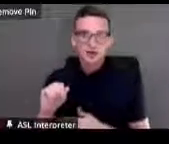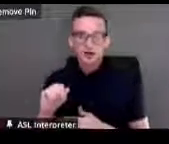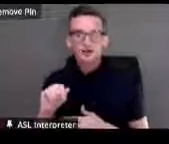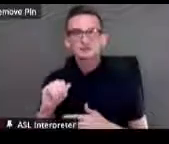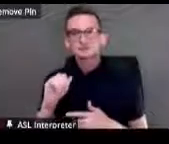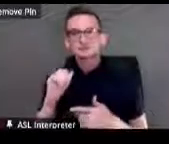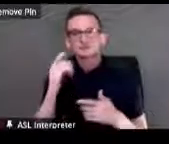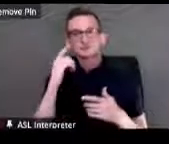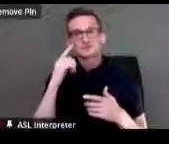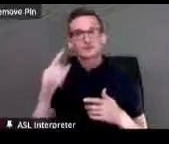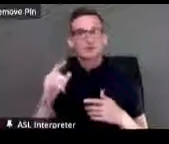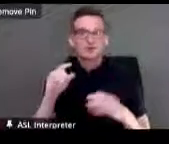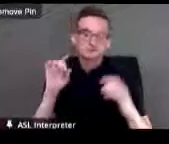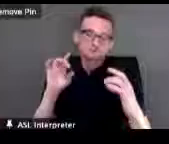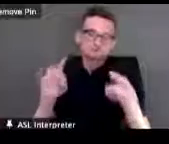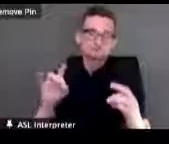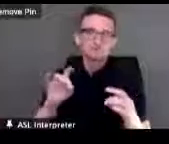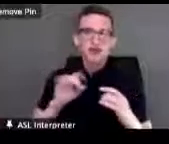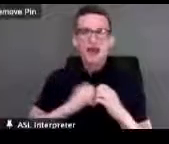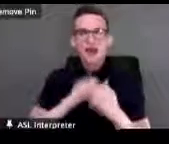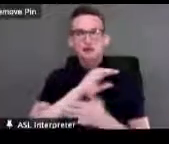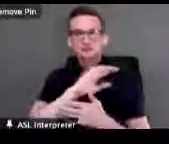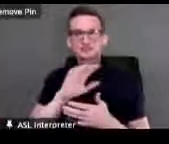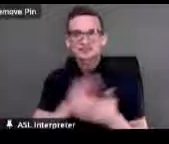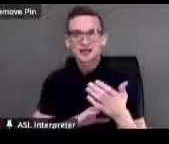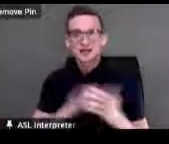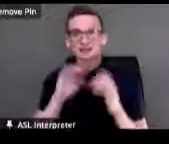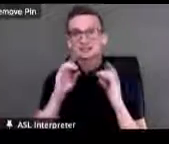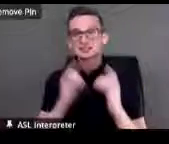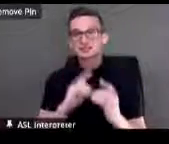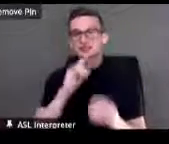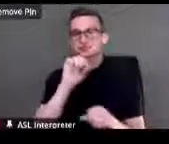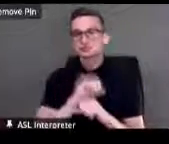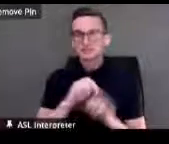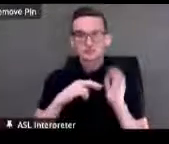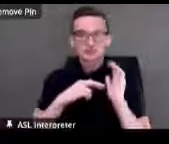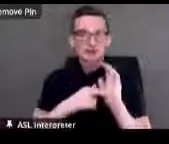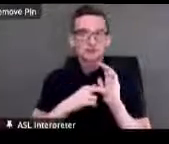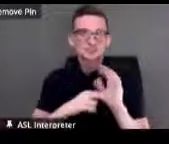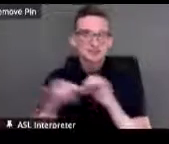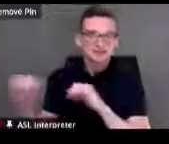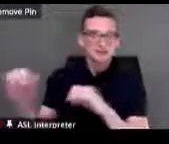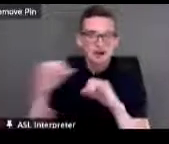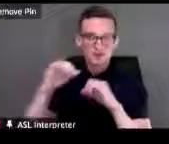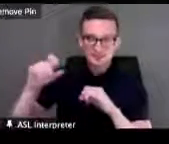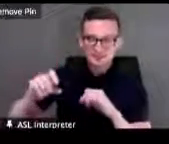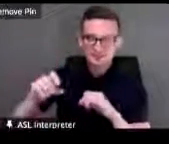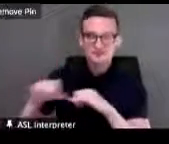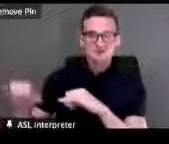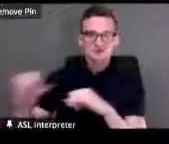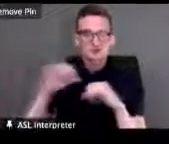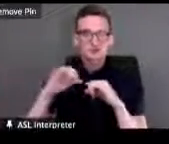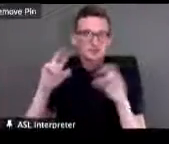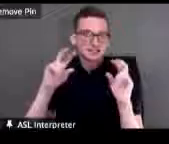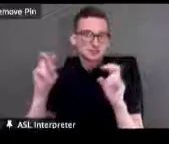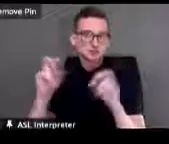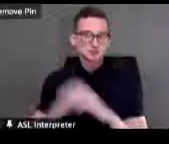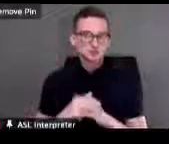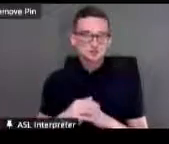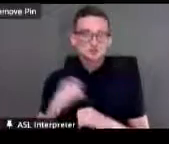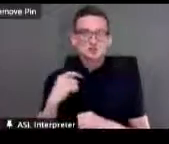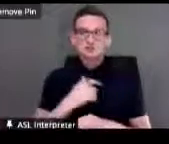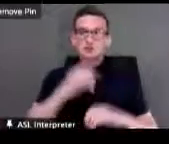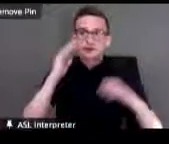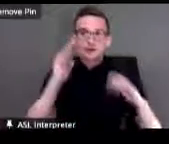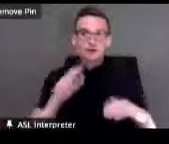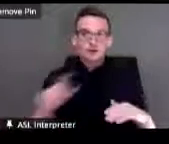represent like-minded needs and people dealing with similar issues. So we hope you will